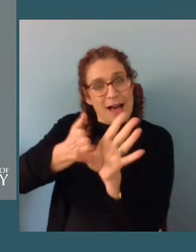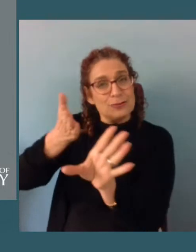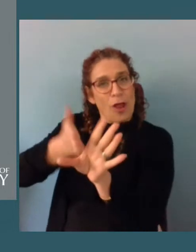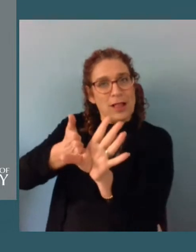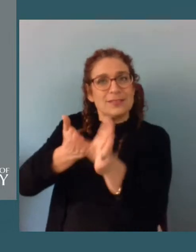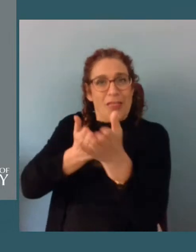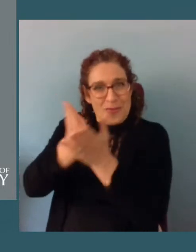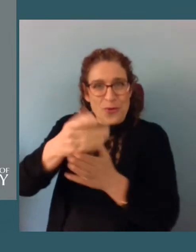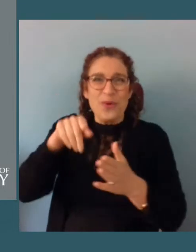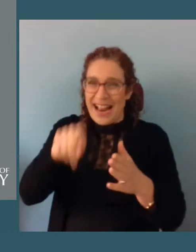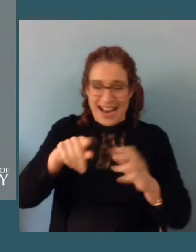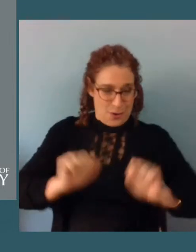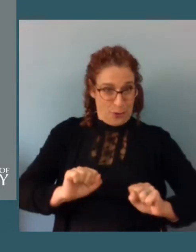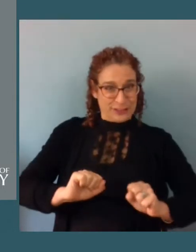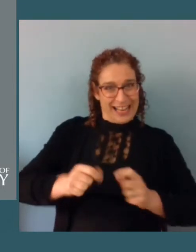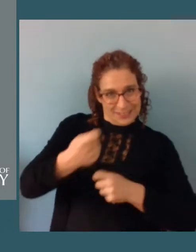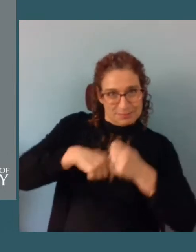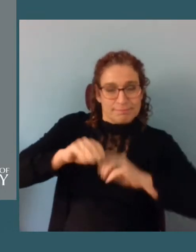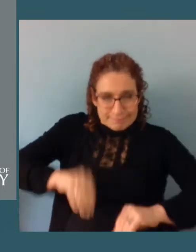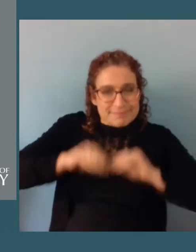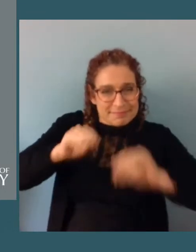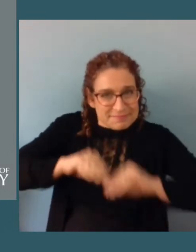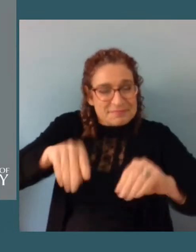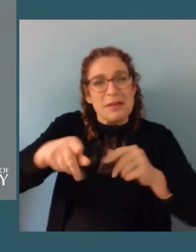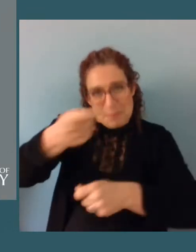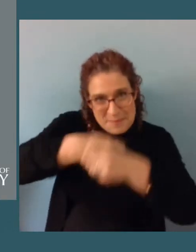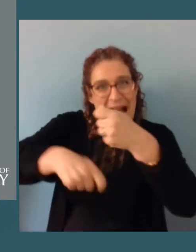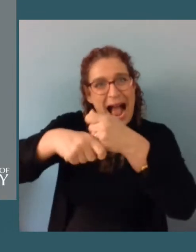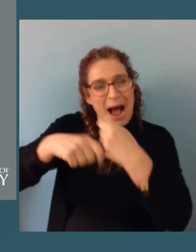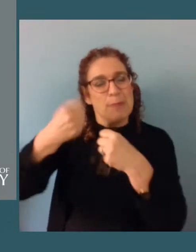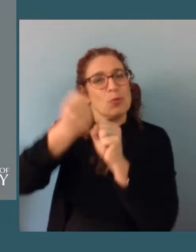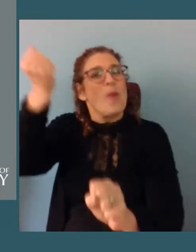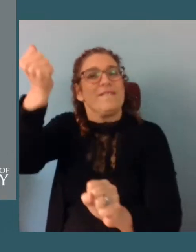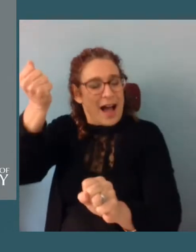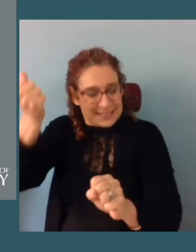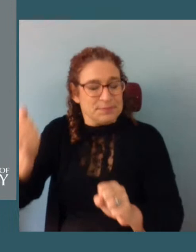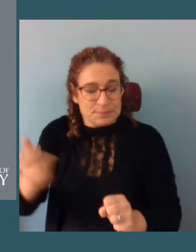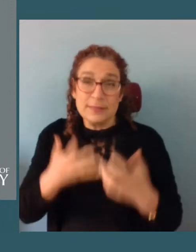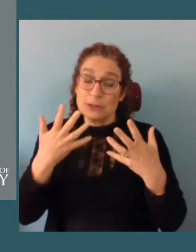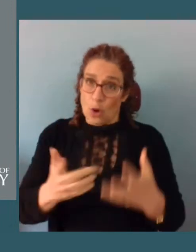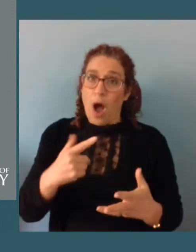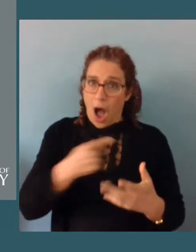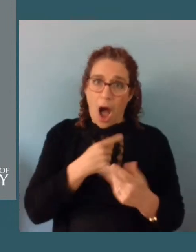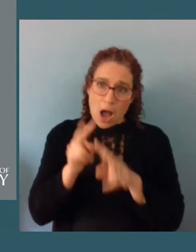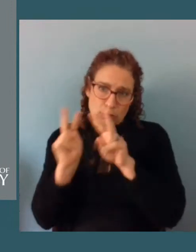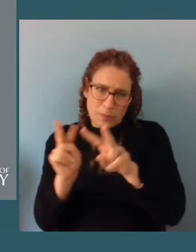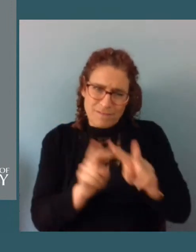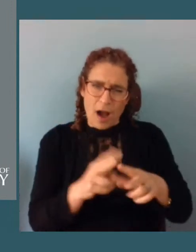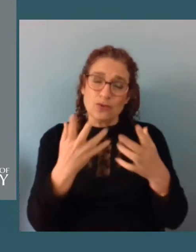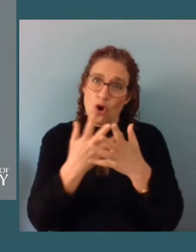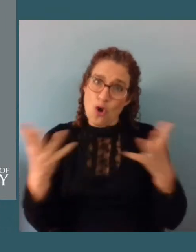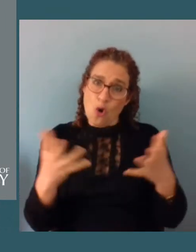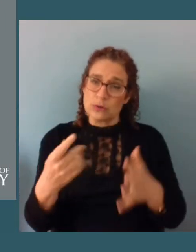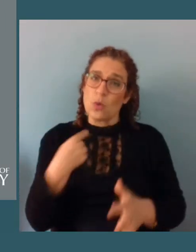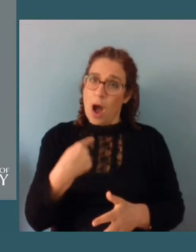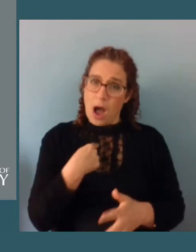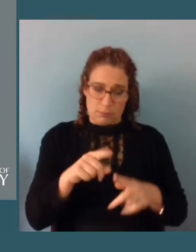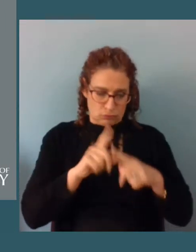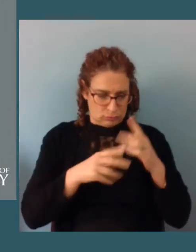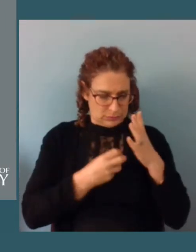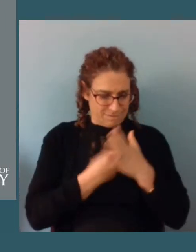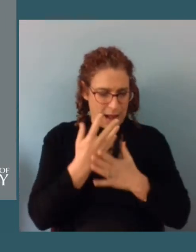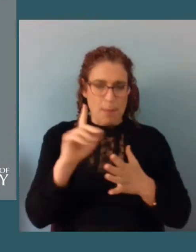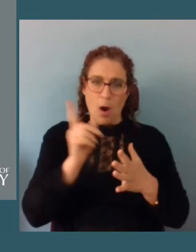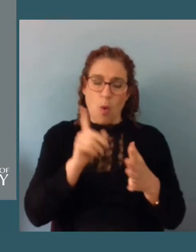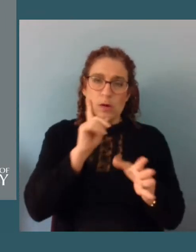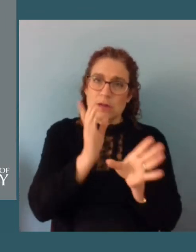psychologists. So I supervise a lot of research, and kind of my focus of the research is actually developing psychological